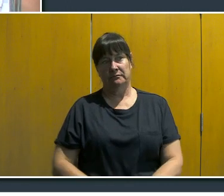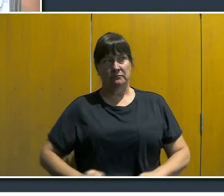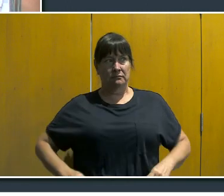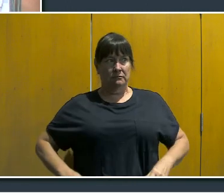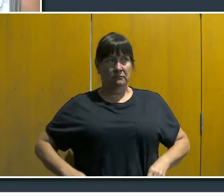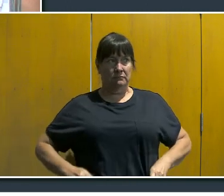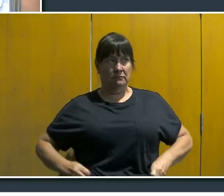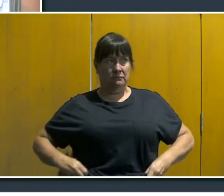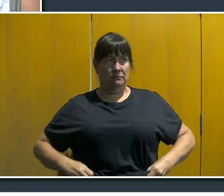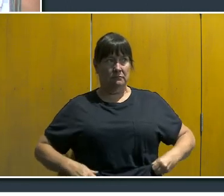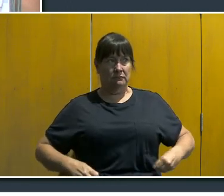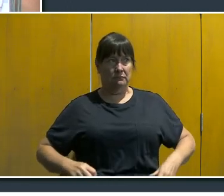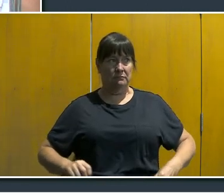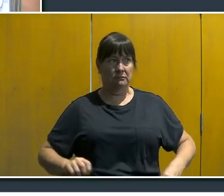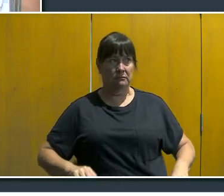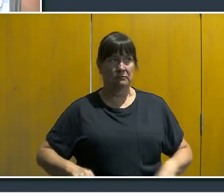So, So,